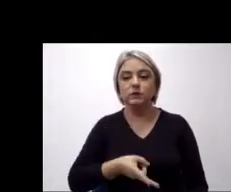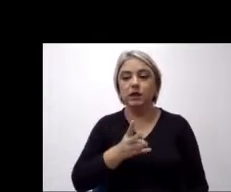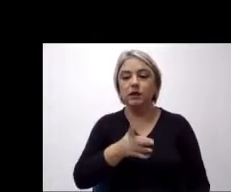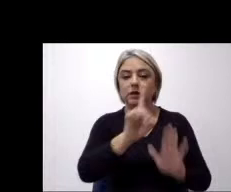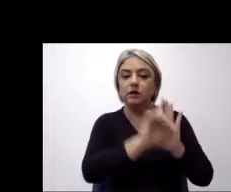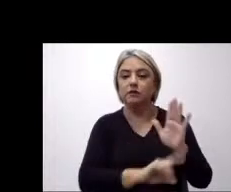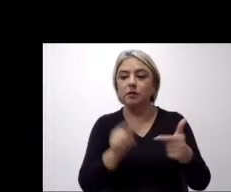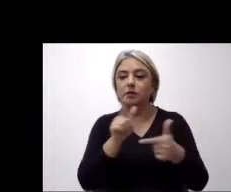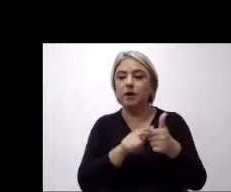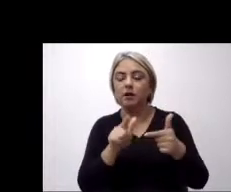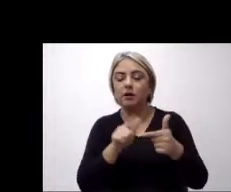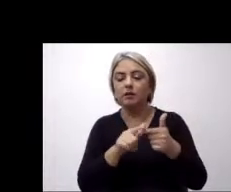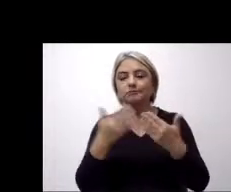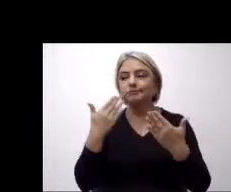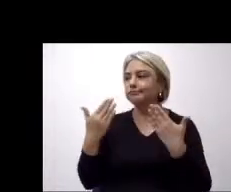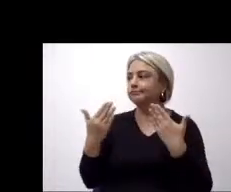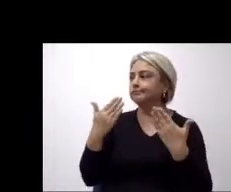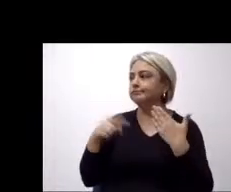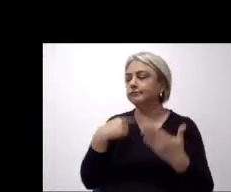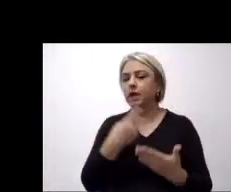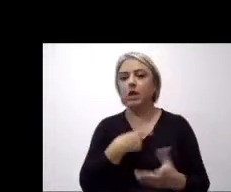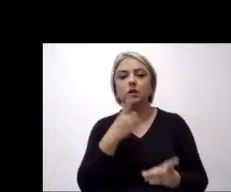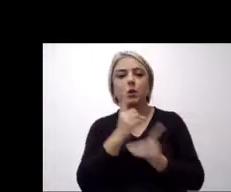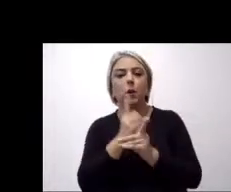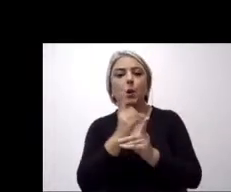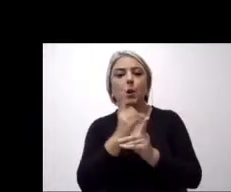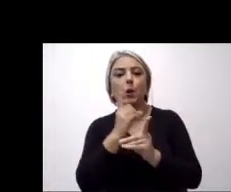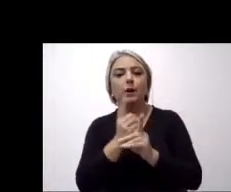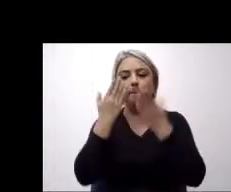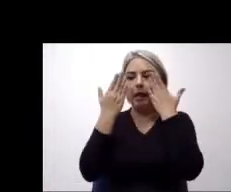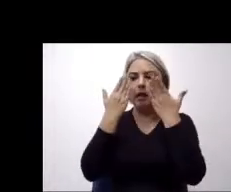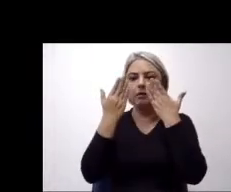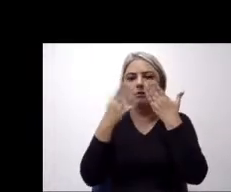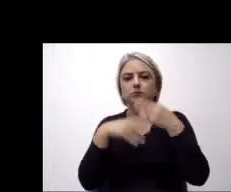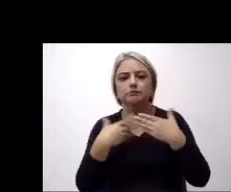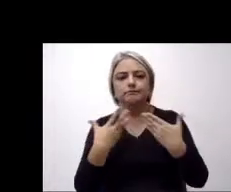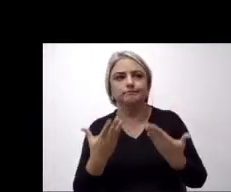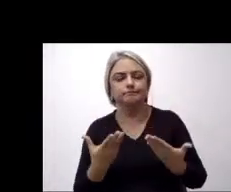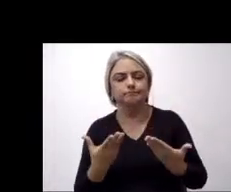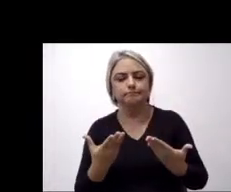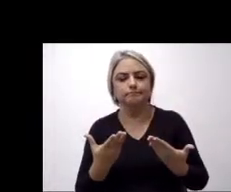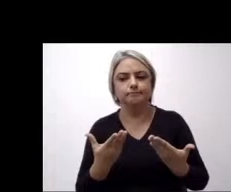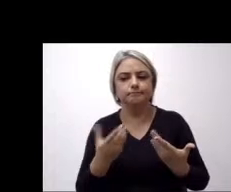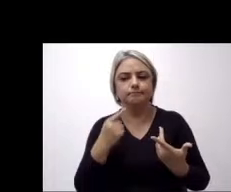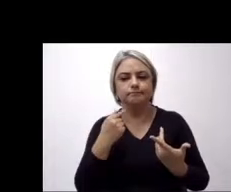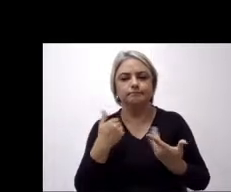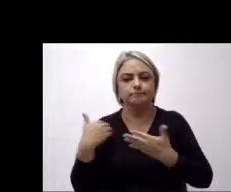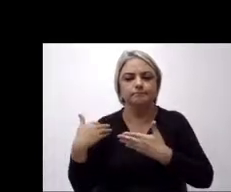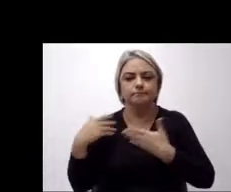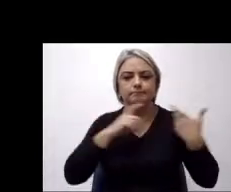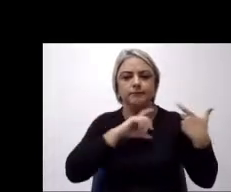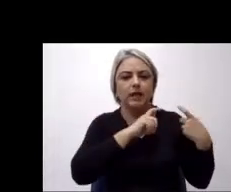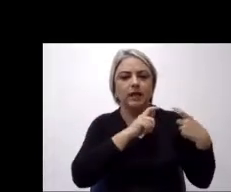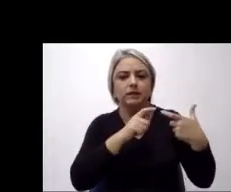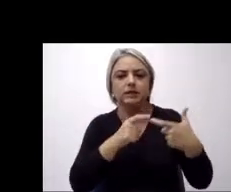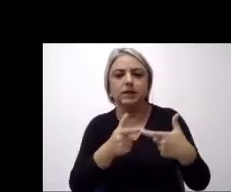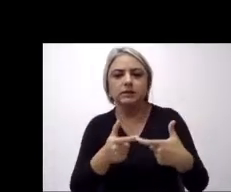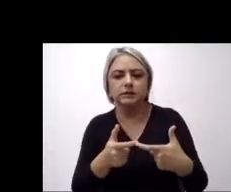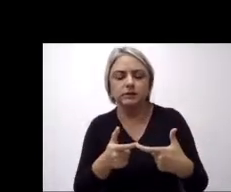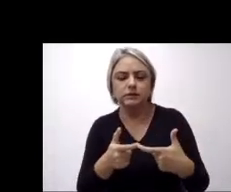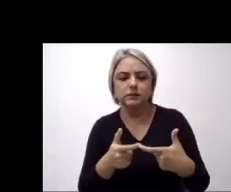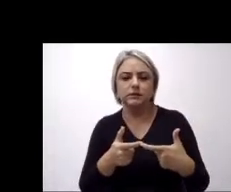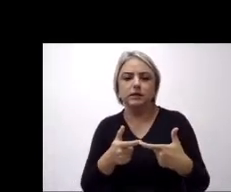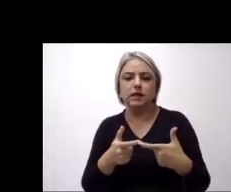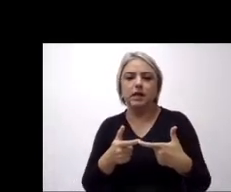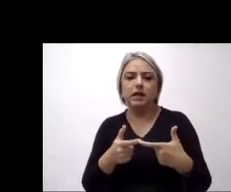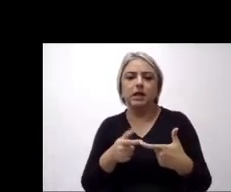find this paradox in 2 traditions. There is what we call the tradition about problem framework, with the idea that when you define a problem, you